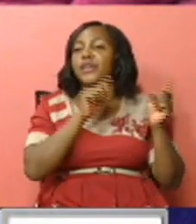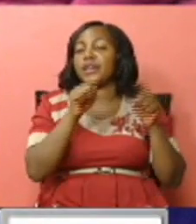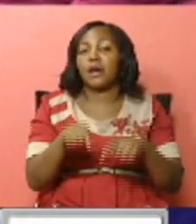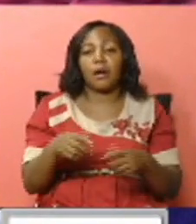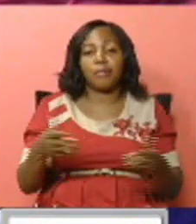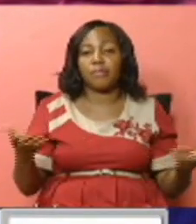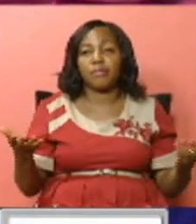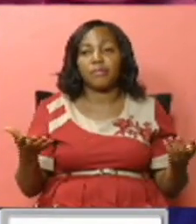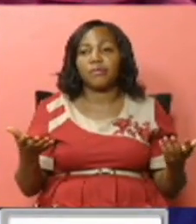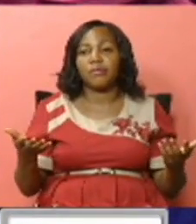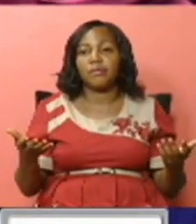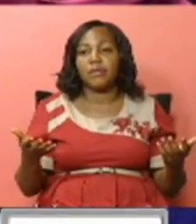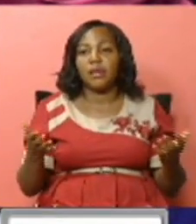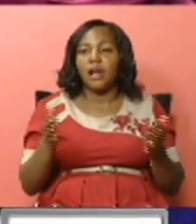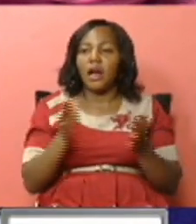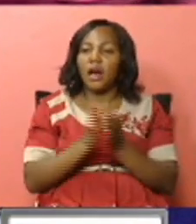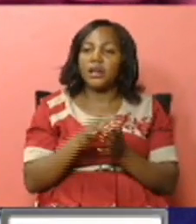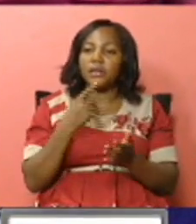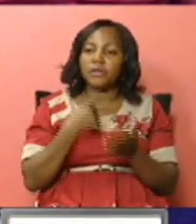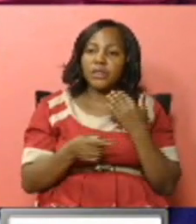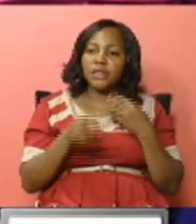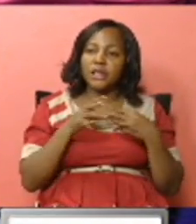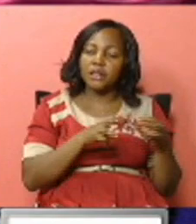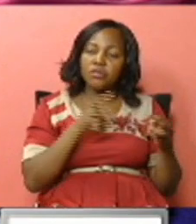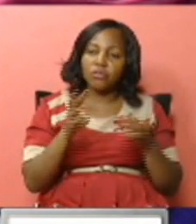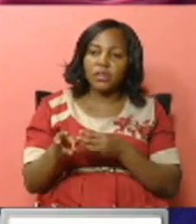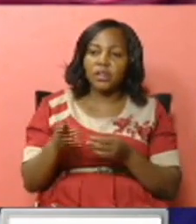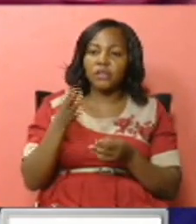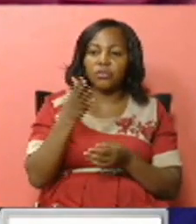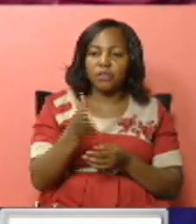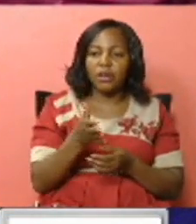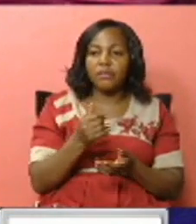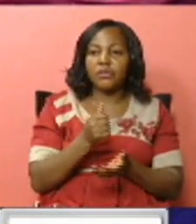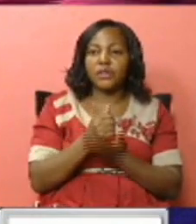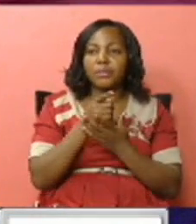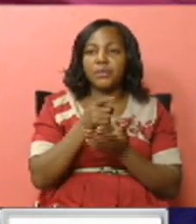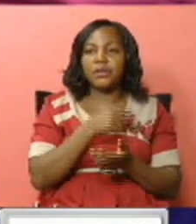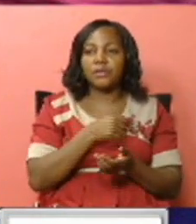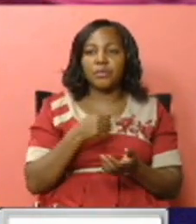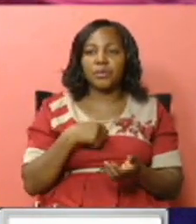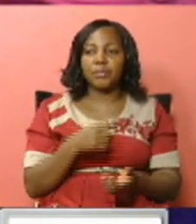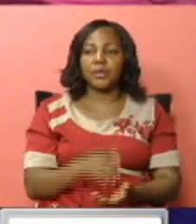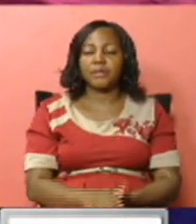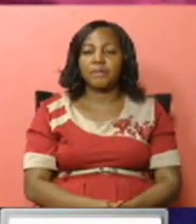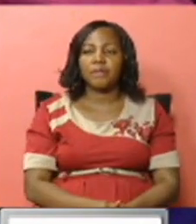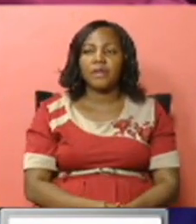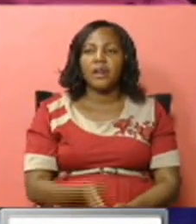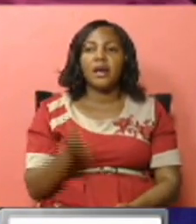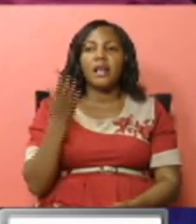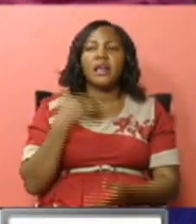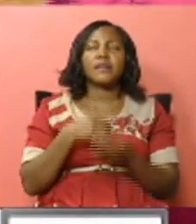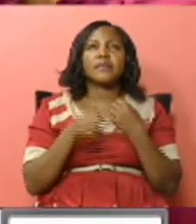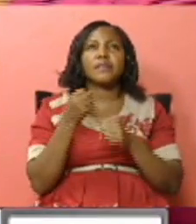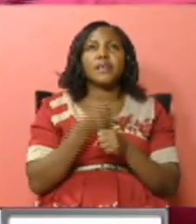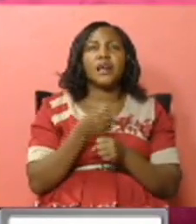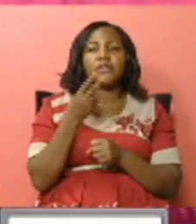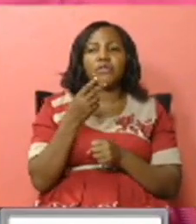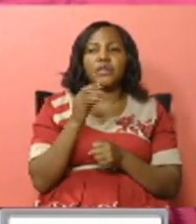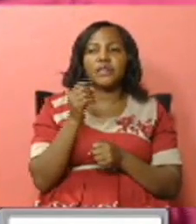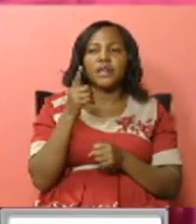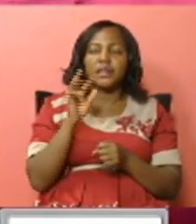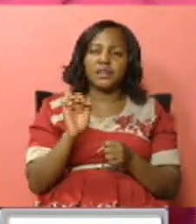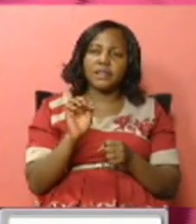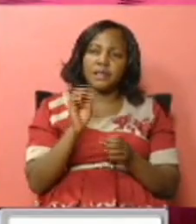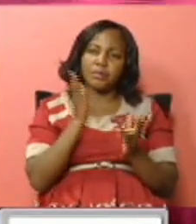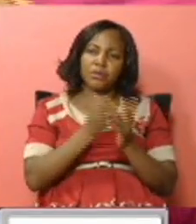have you engaged the government? And what are the strategies being put in place to help the women? Okay, last year, 2018, around August